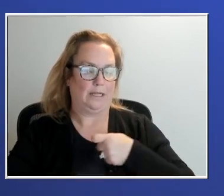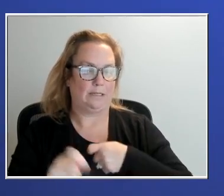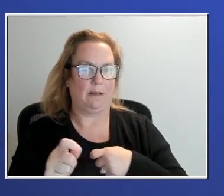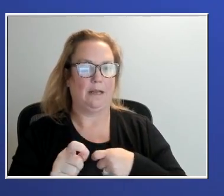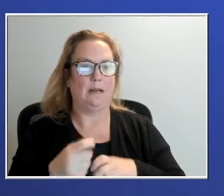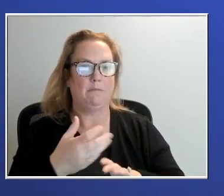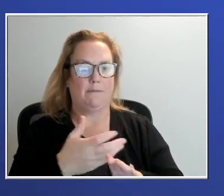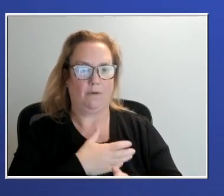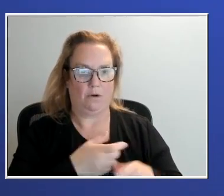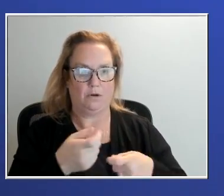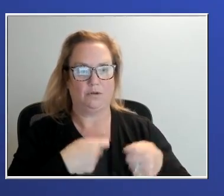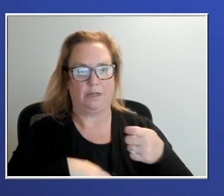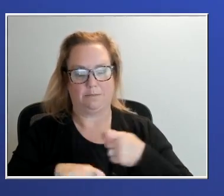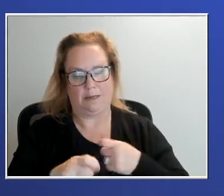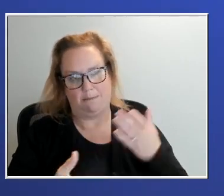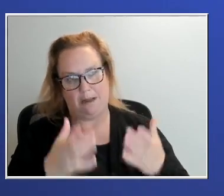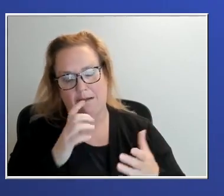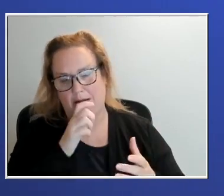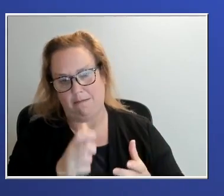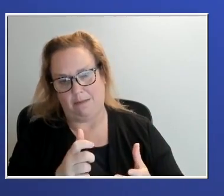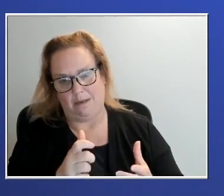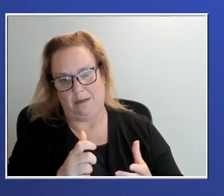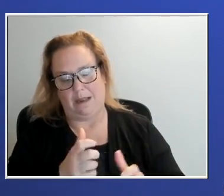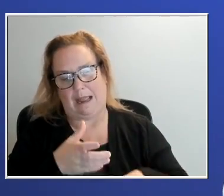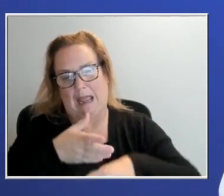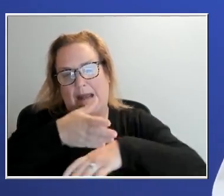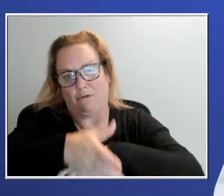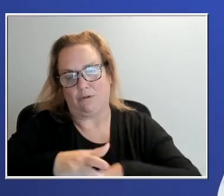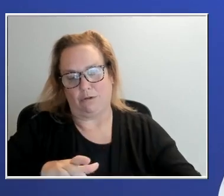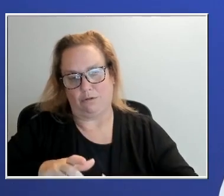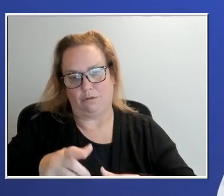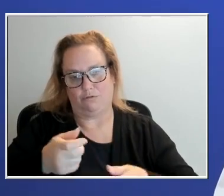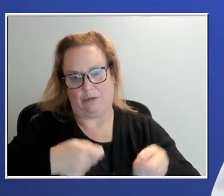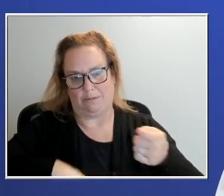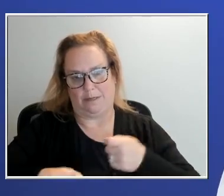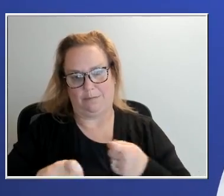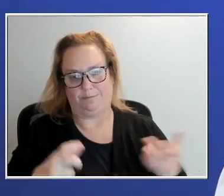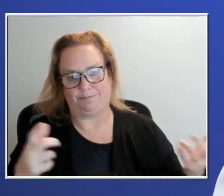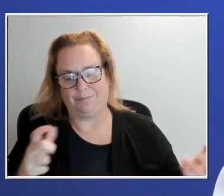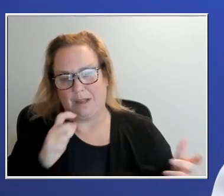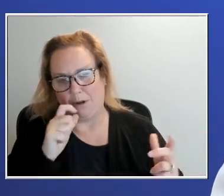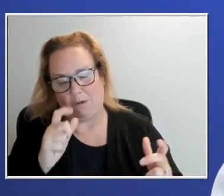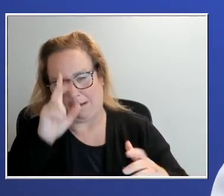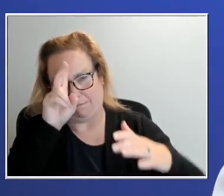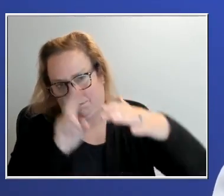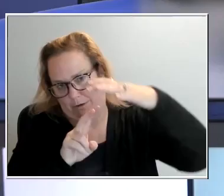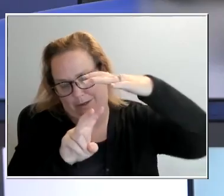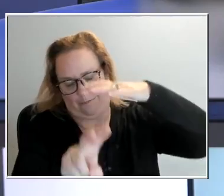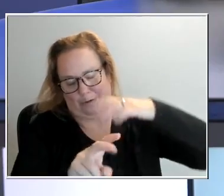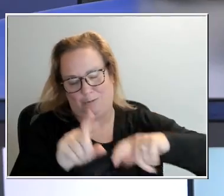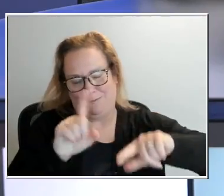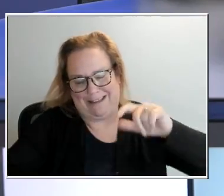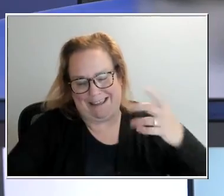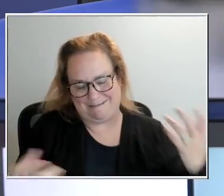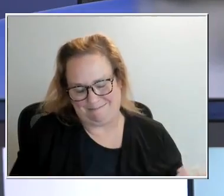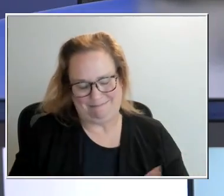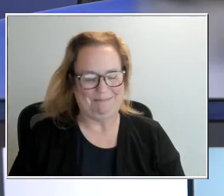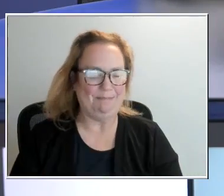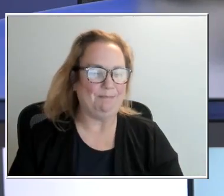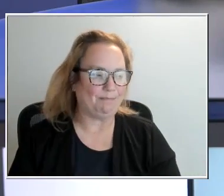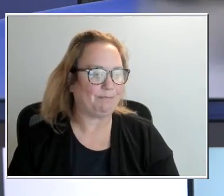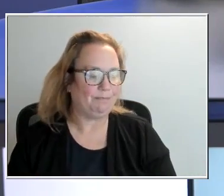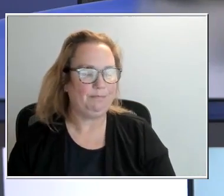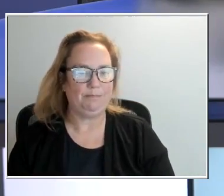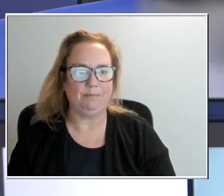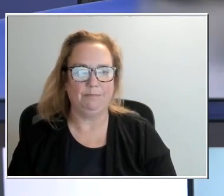transplant may not hold true after transplant. And that's a tricky one. We don't have a crystal ball there. Right. So, first of all, you